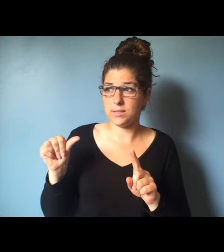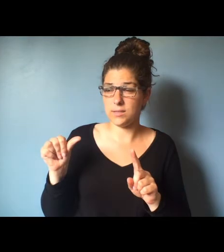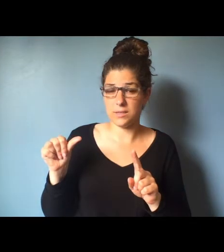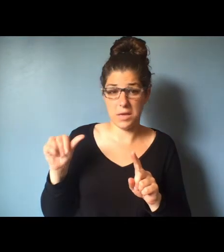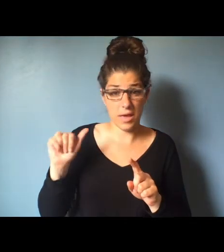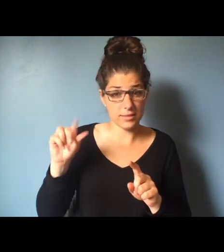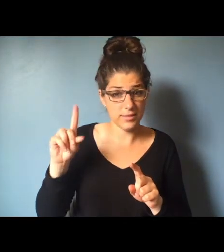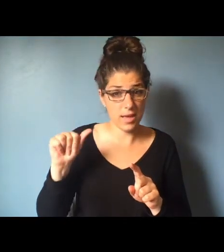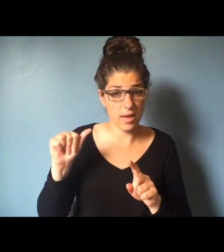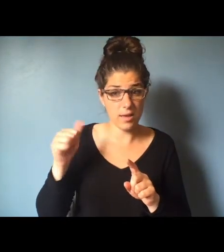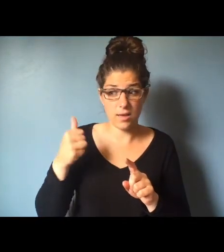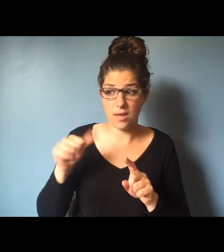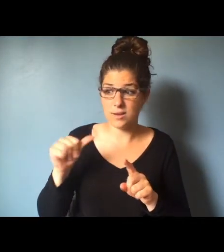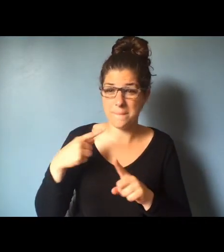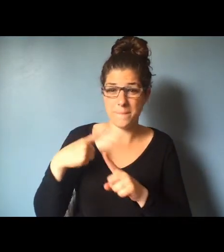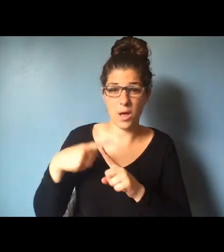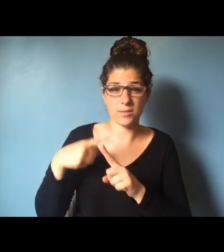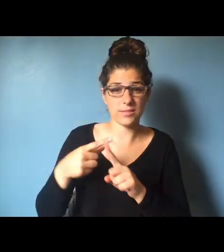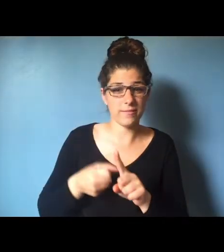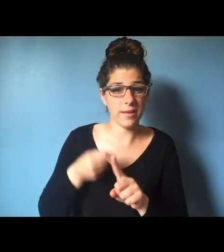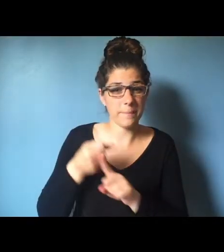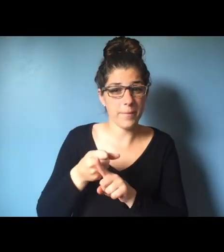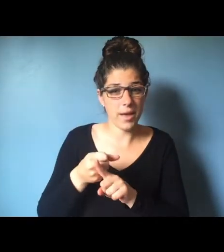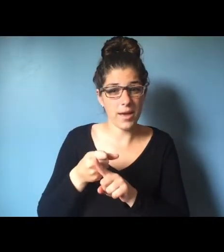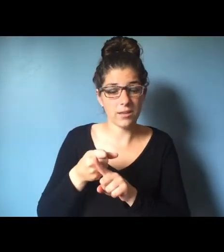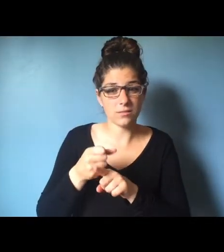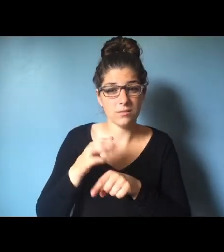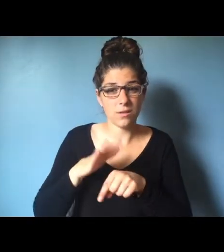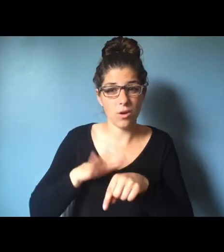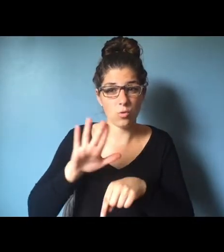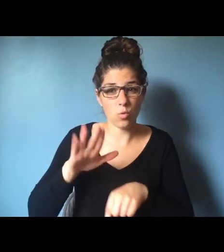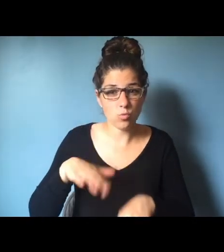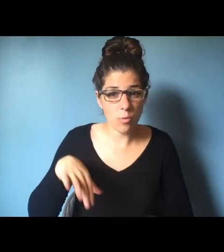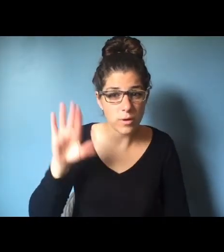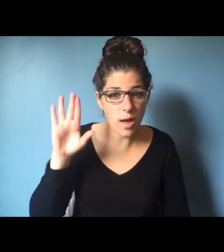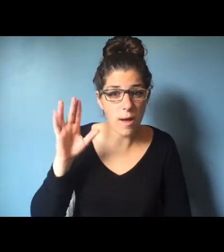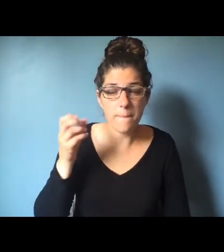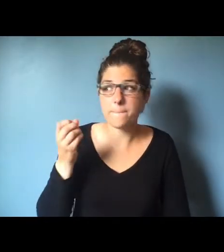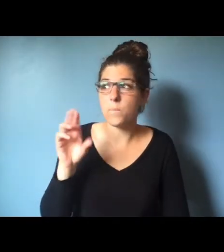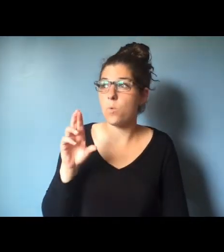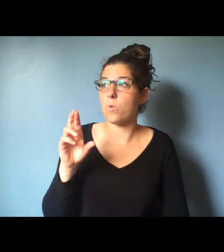did the ADA have any sort of positive impact in your growing up, or